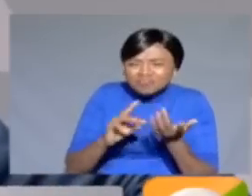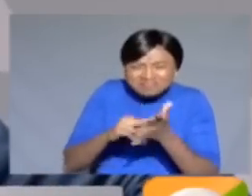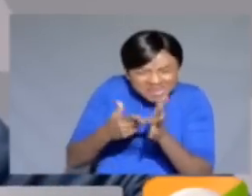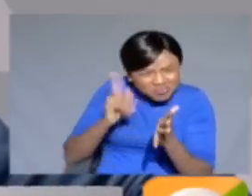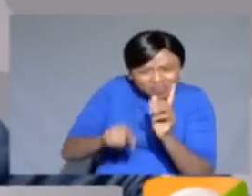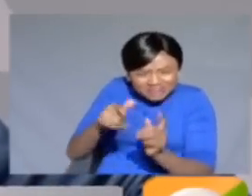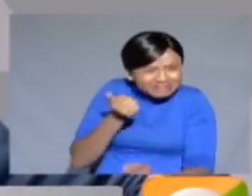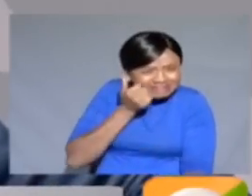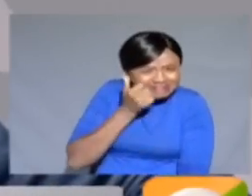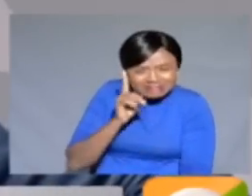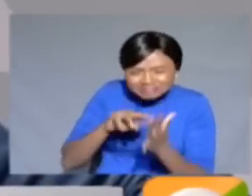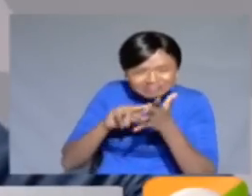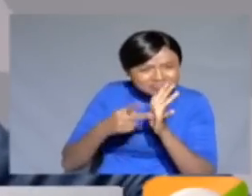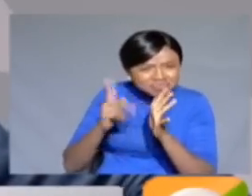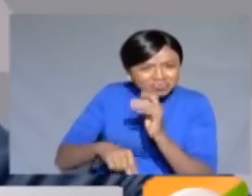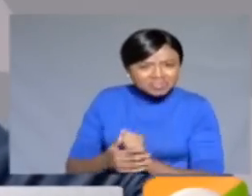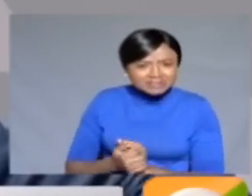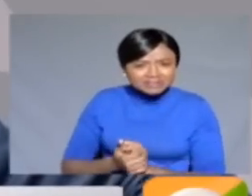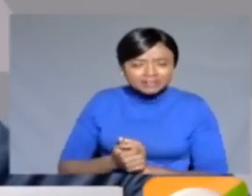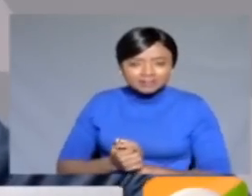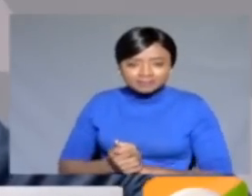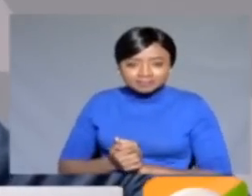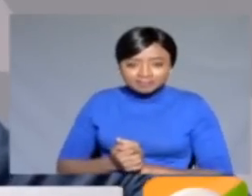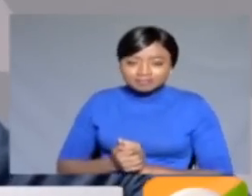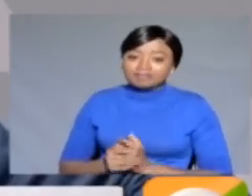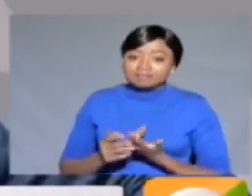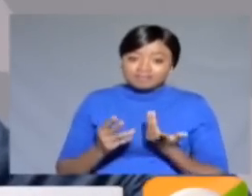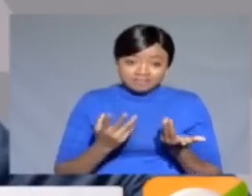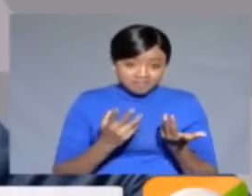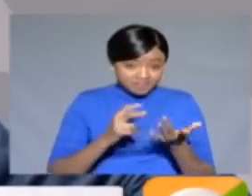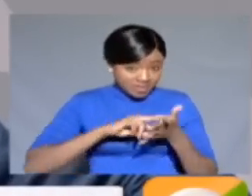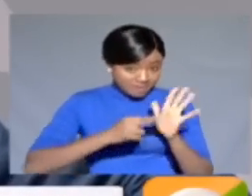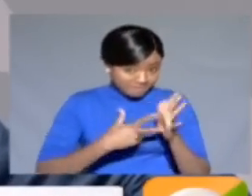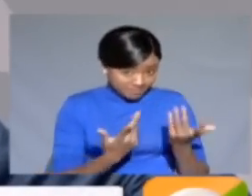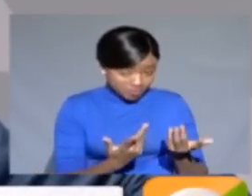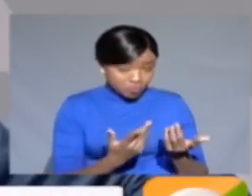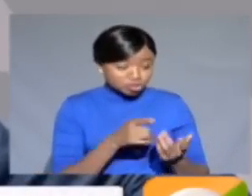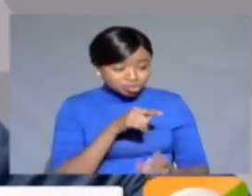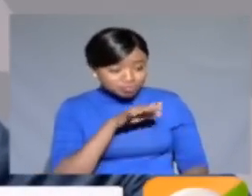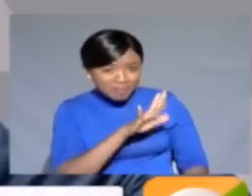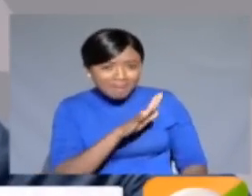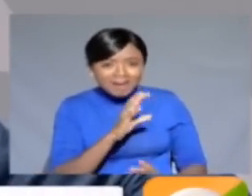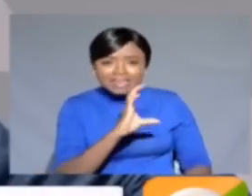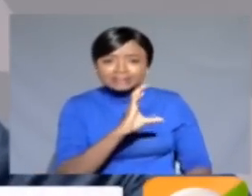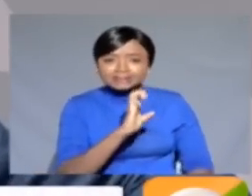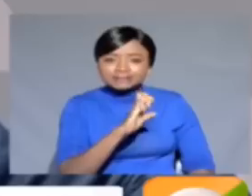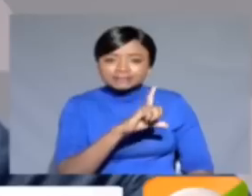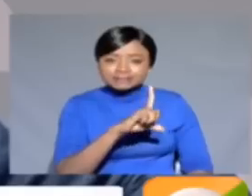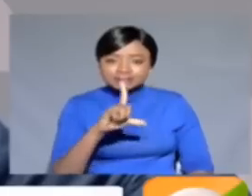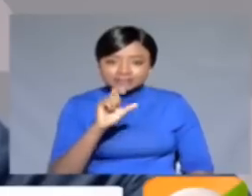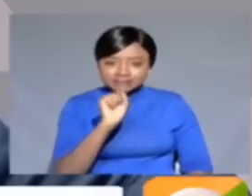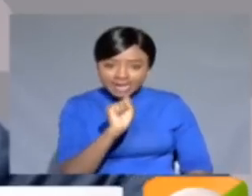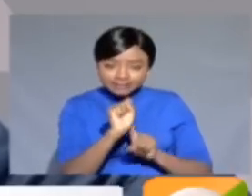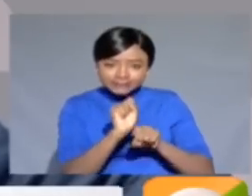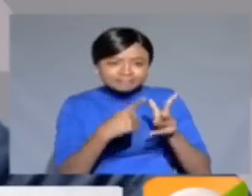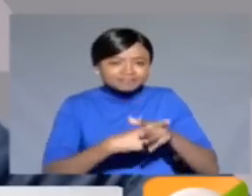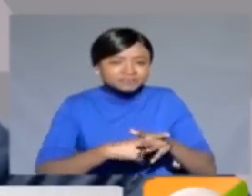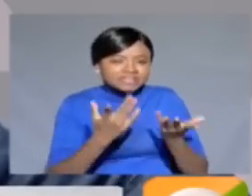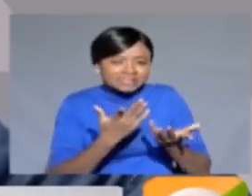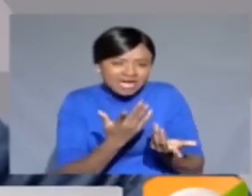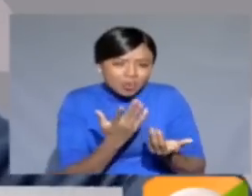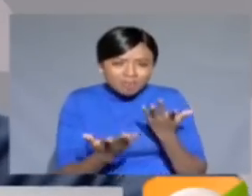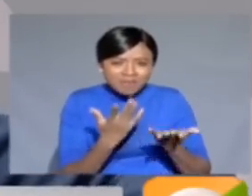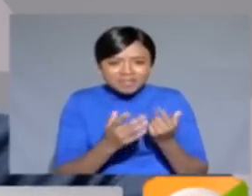the, bit of an expert on the subject now. Yeah. It means that, you know, your cells in the blood, they start out as stem